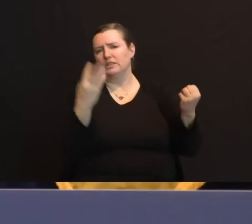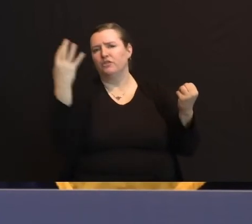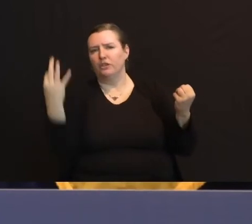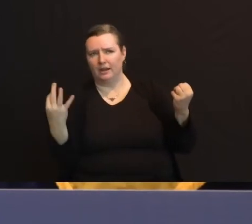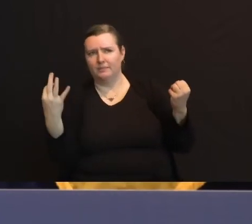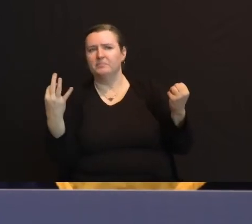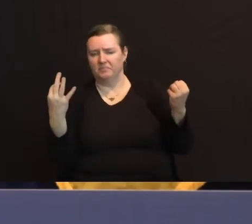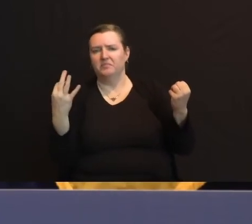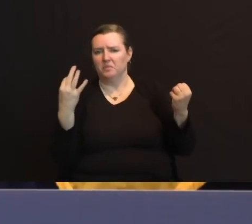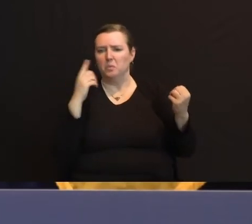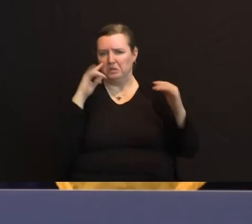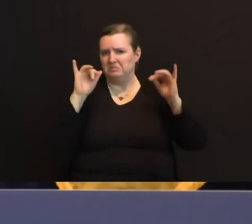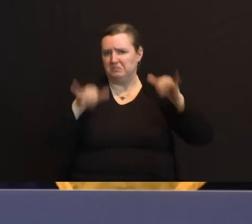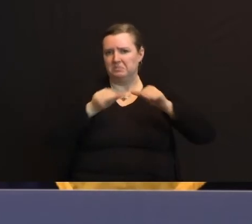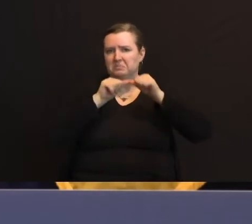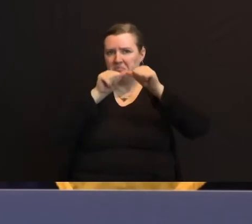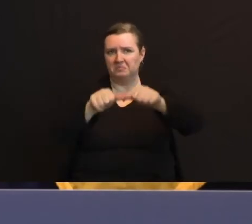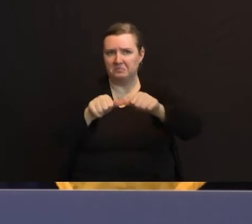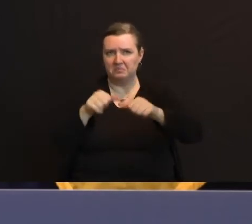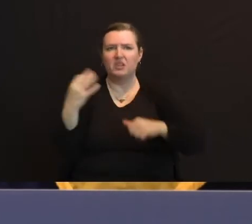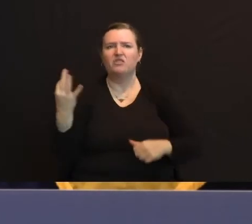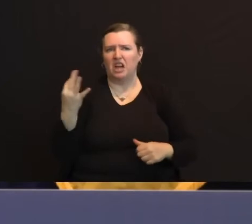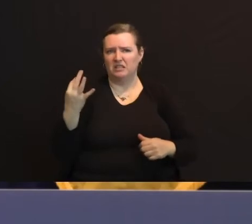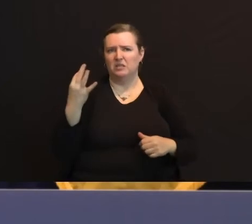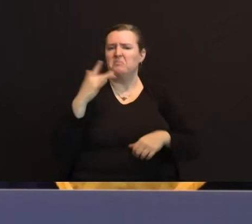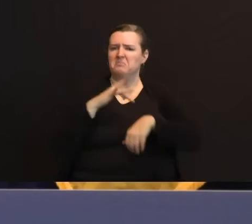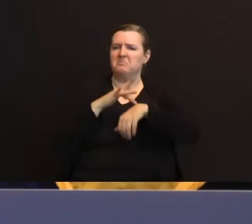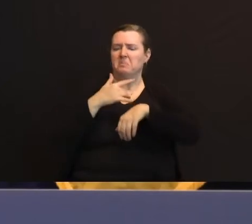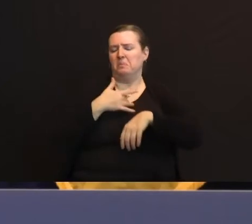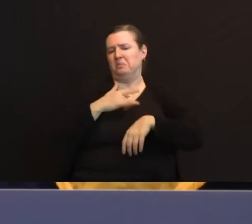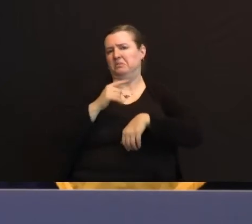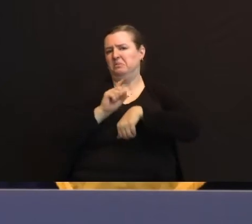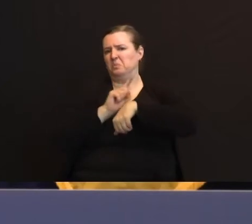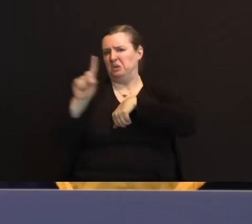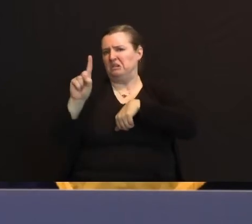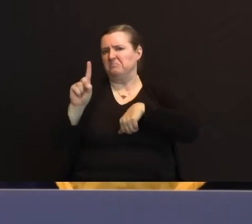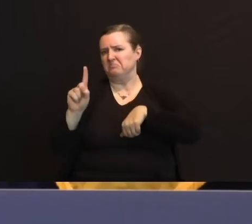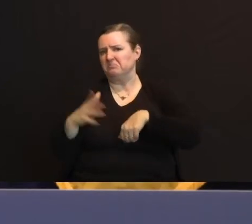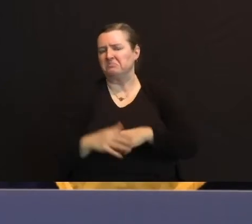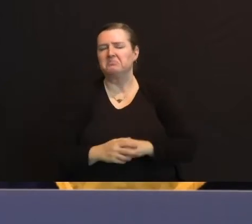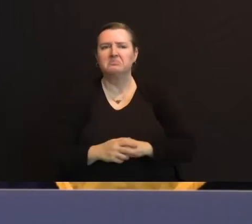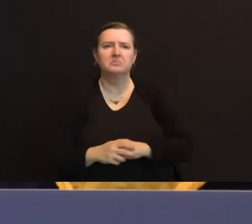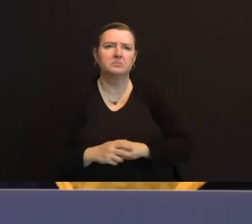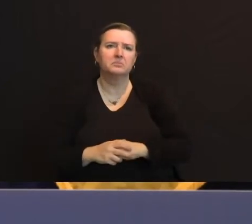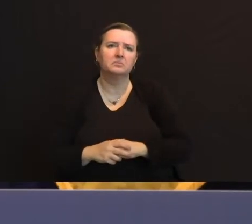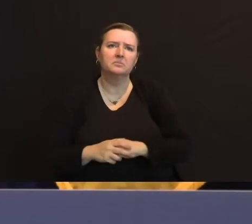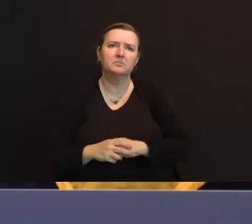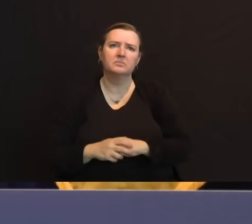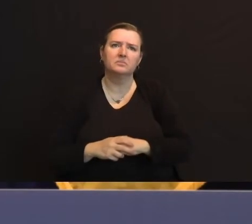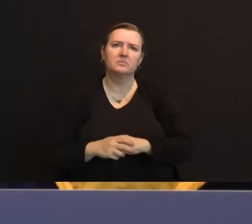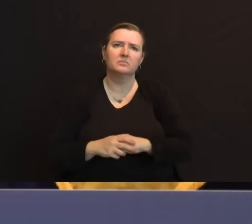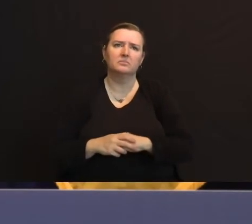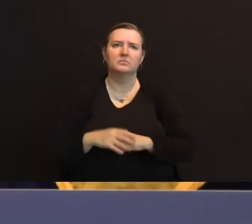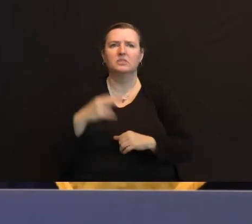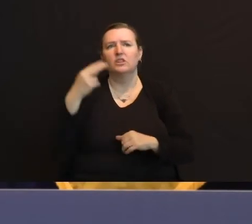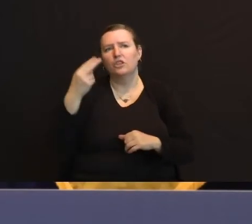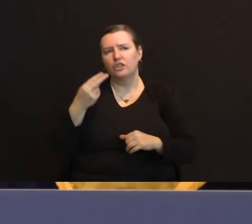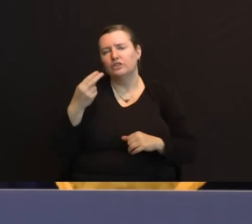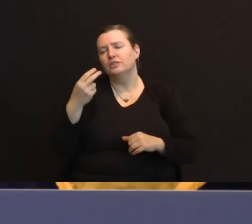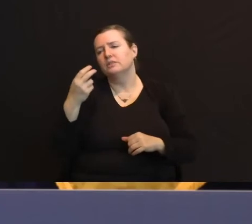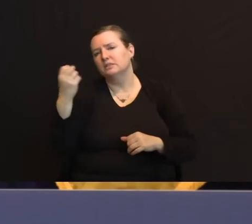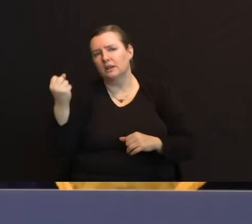to believe Friday will be anything other than 1 o'clock here. And we'll communicate electronically and otherwise between now and then